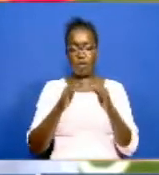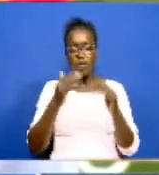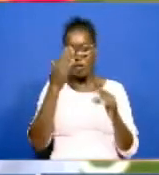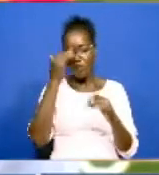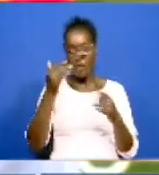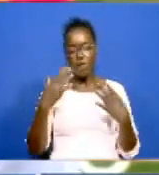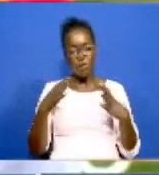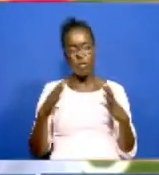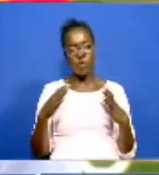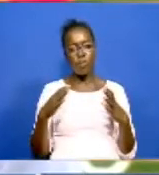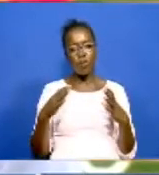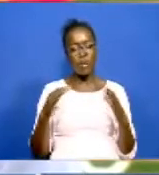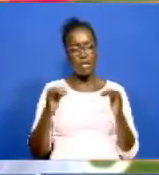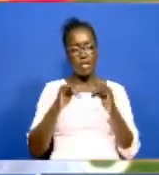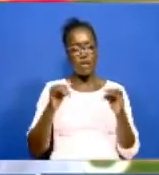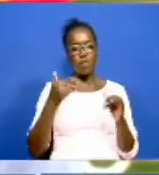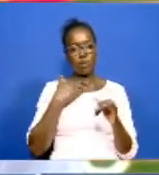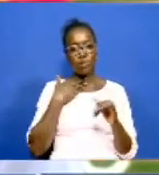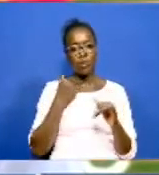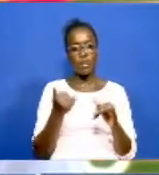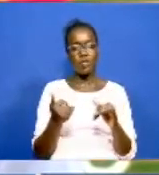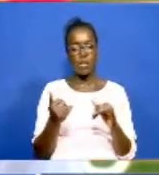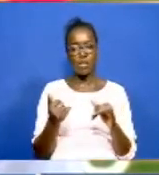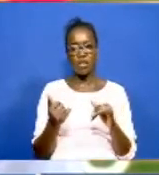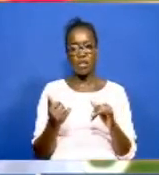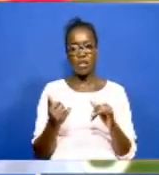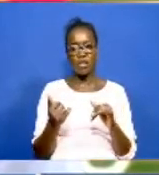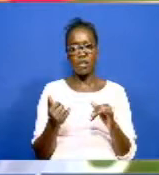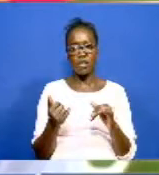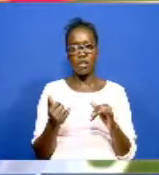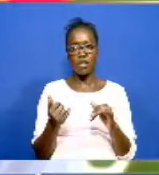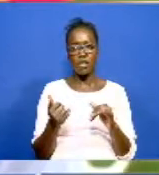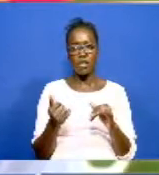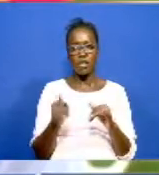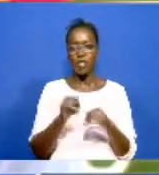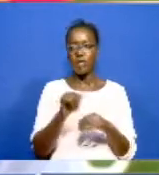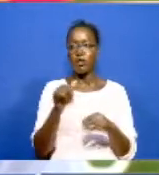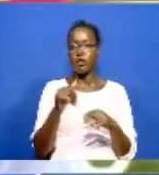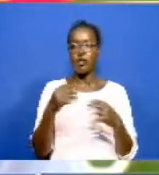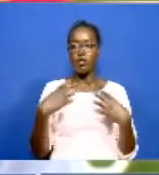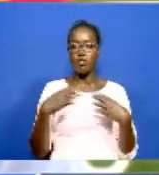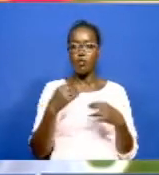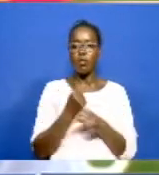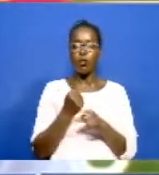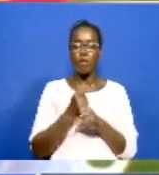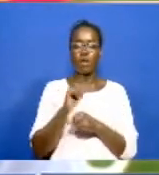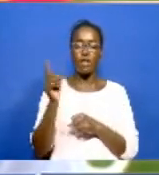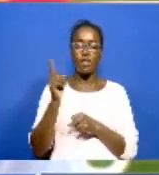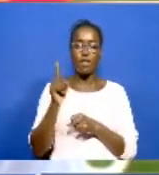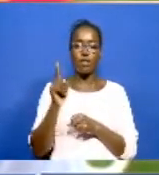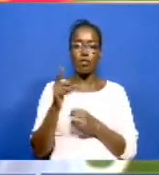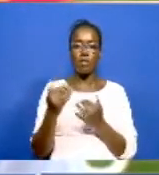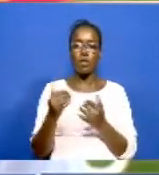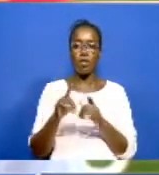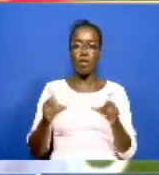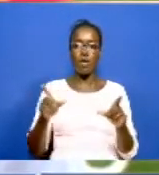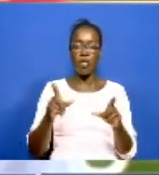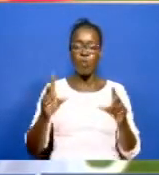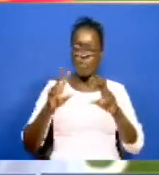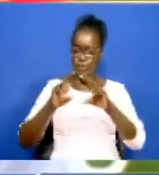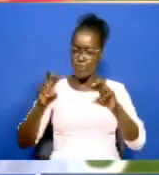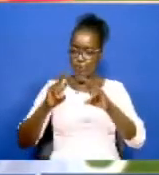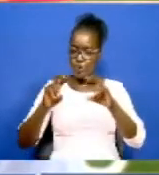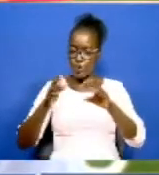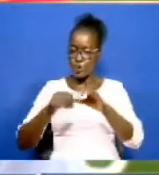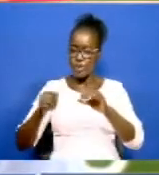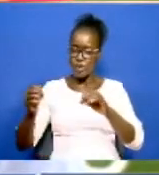are looking for space. And those guys who are working in Nairobi currently are looking for land that is